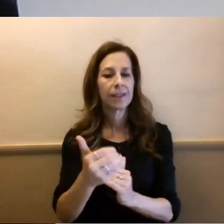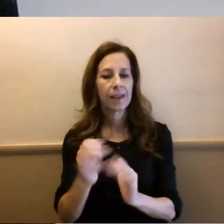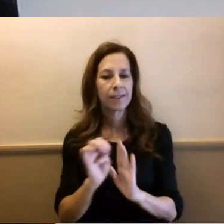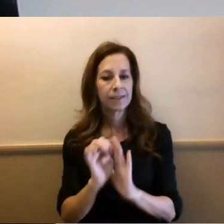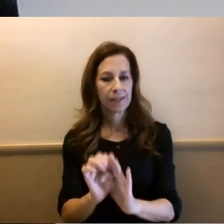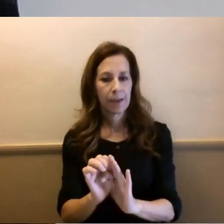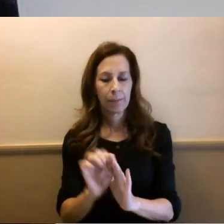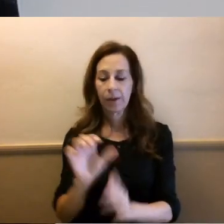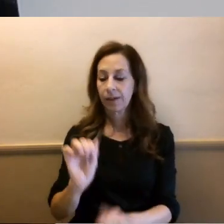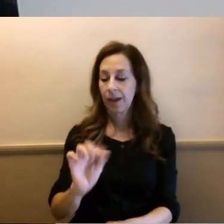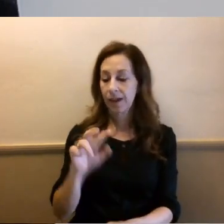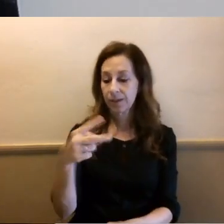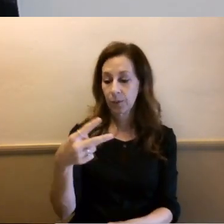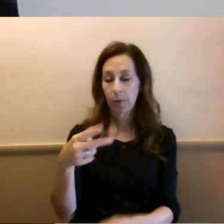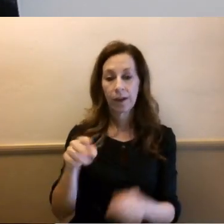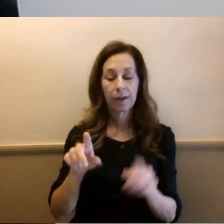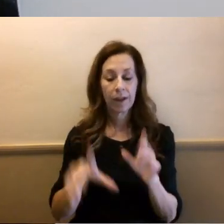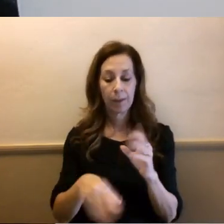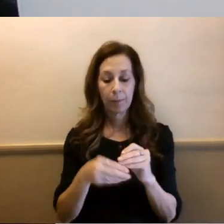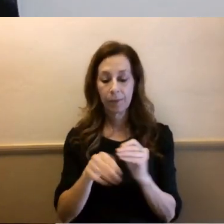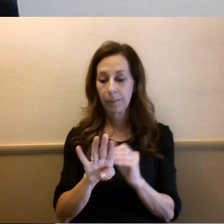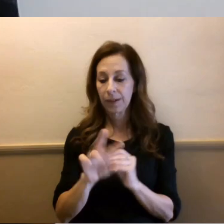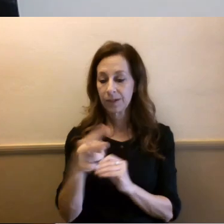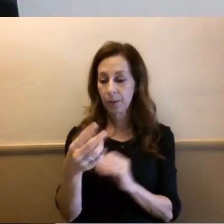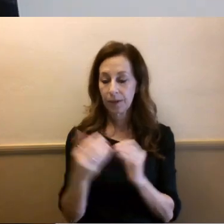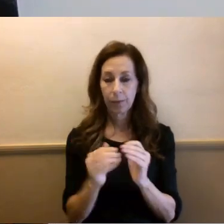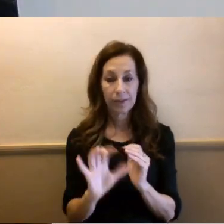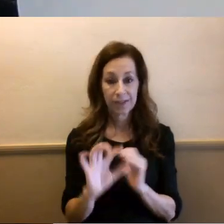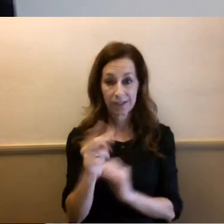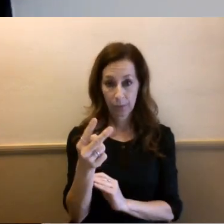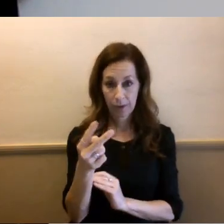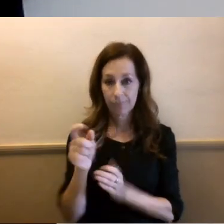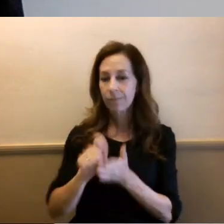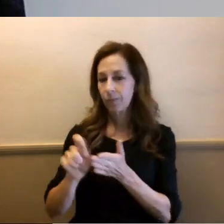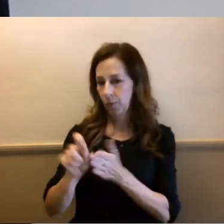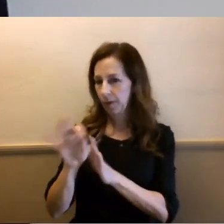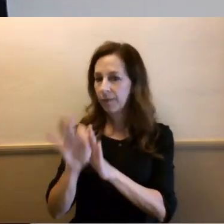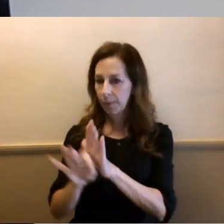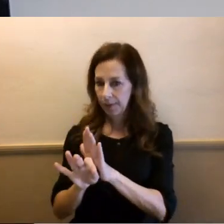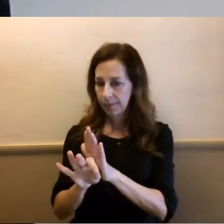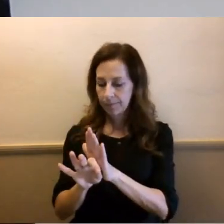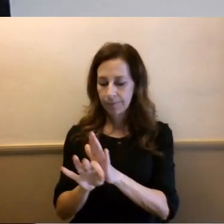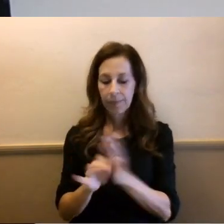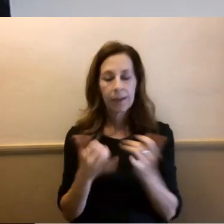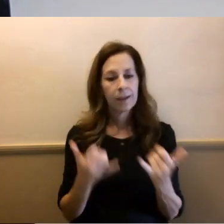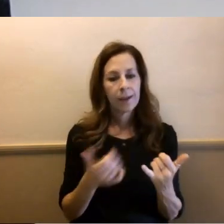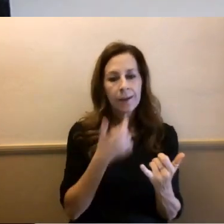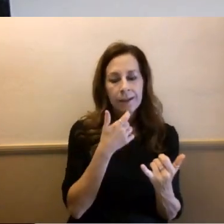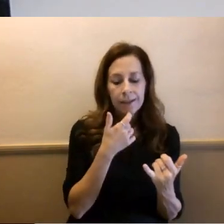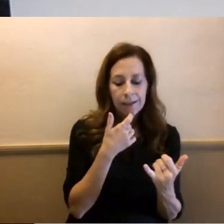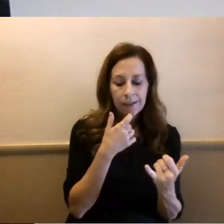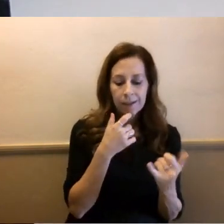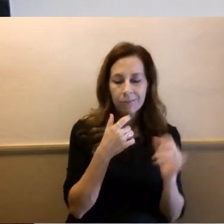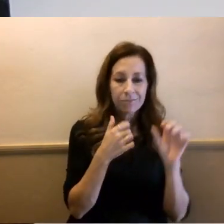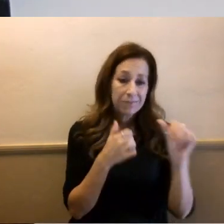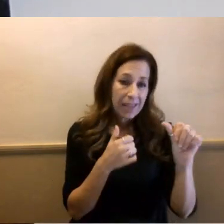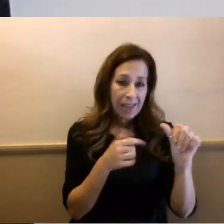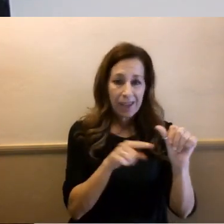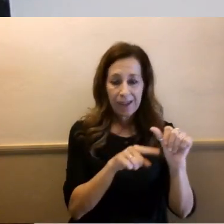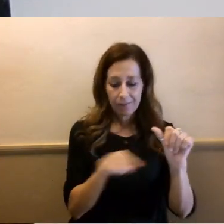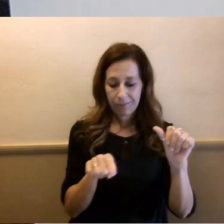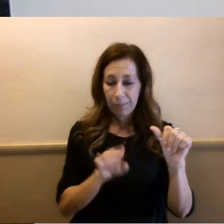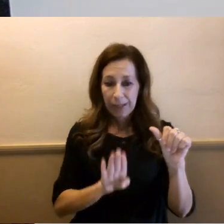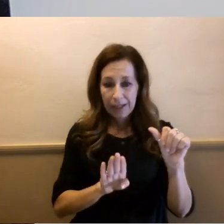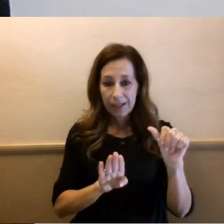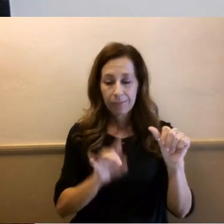example. Okay, a squared plus b squared equals c squared. Wrote that down. Okay, so I'm going to say this is a,